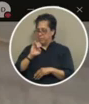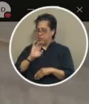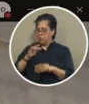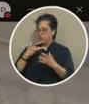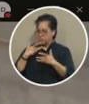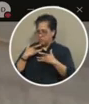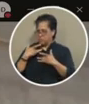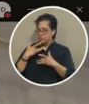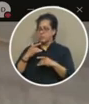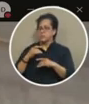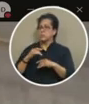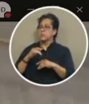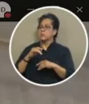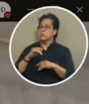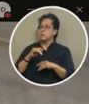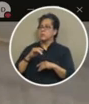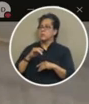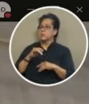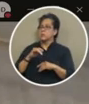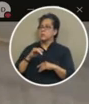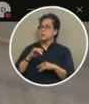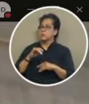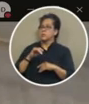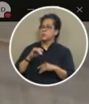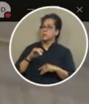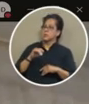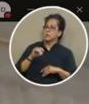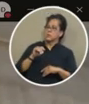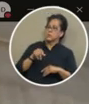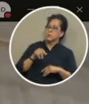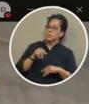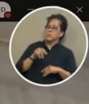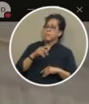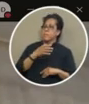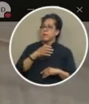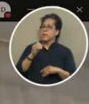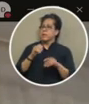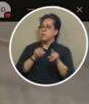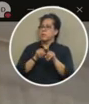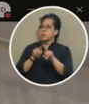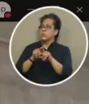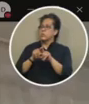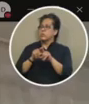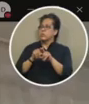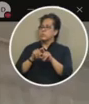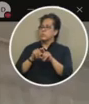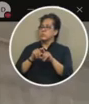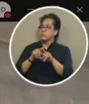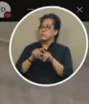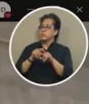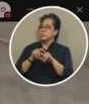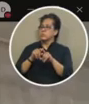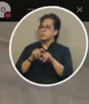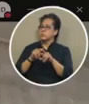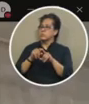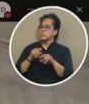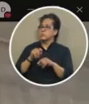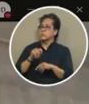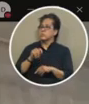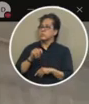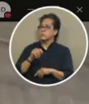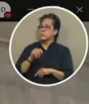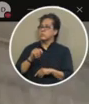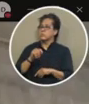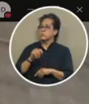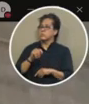think if we Monica have that Lambrano will line. respond to that. I'll ask you Okay, questions. great. And then, I don't know, is that the part you didn't hear? No, the part